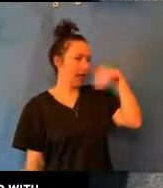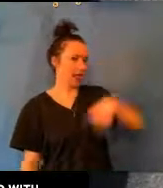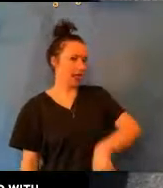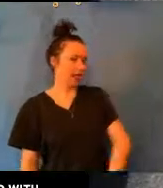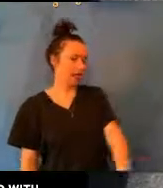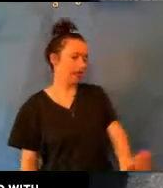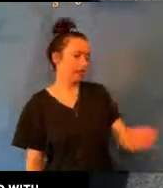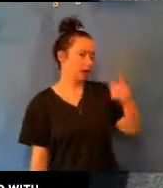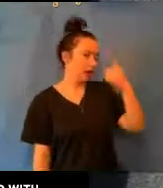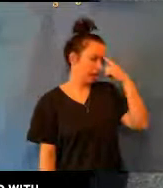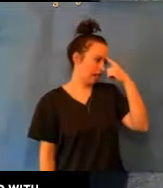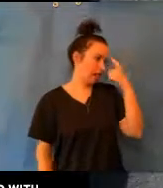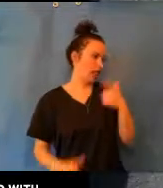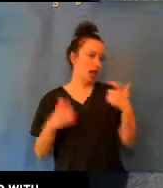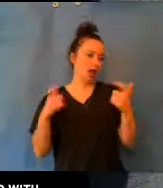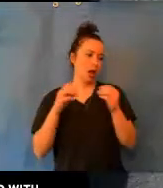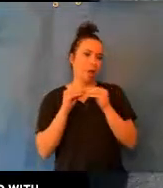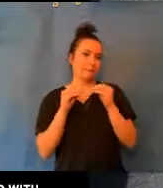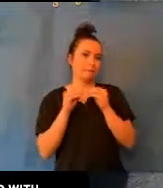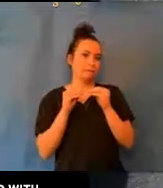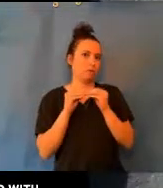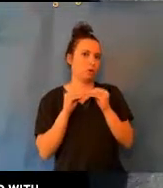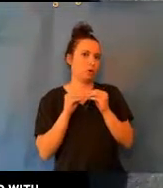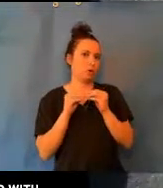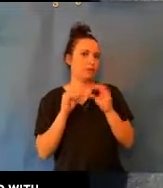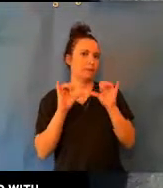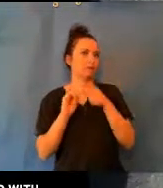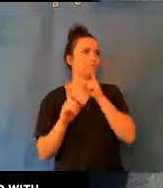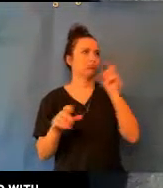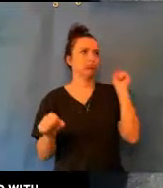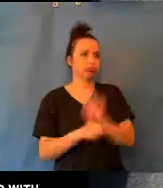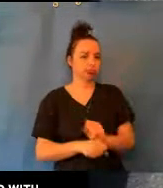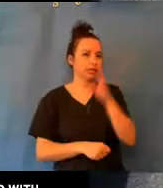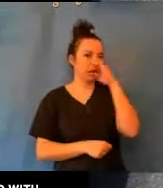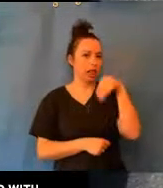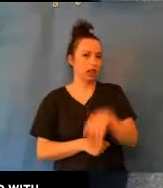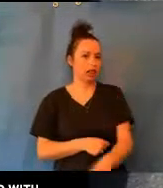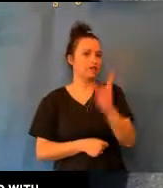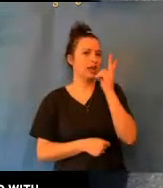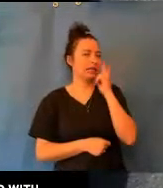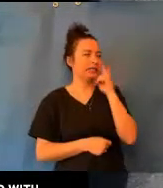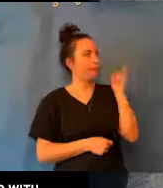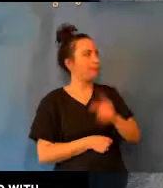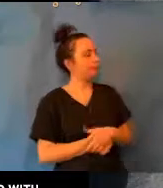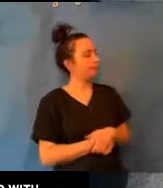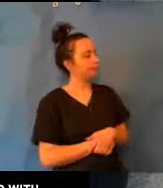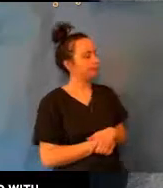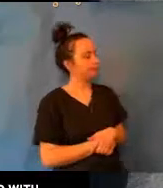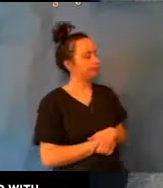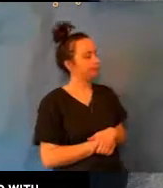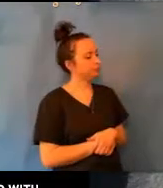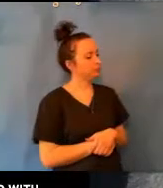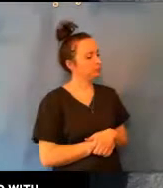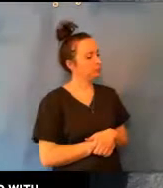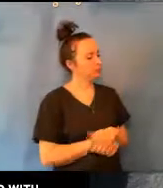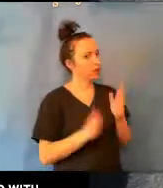I think it would take a lot more paper clips than this one will to measure a real elephant. Well, let's see how big this one is. Let's start with our small